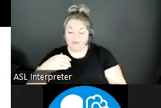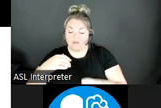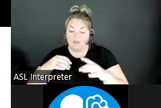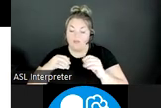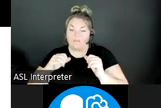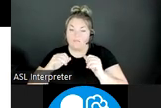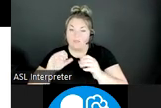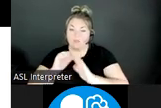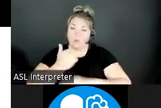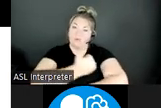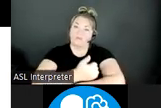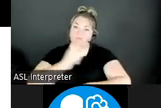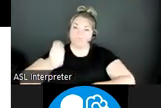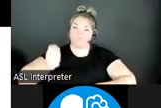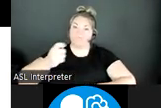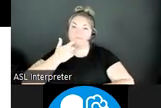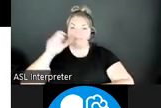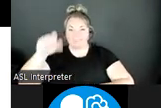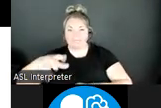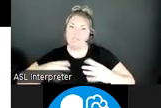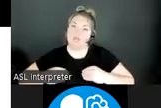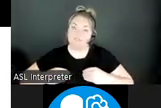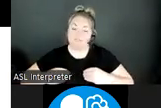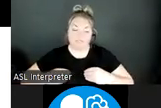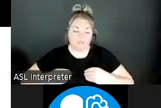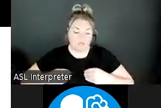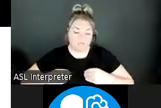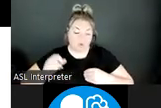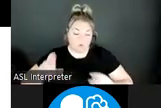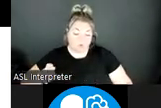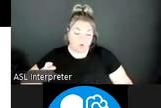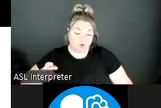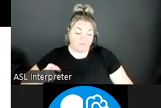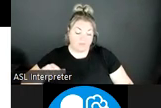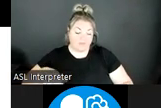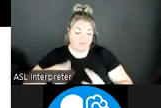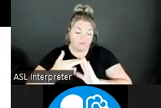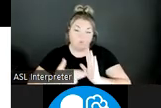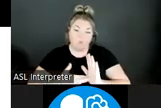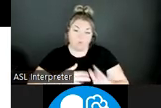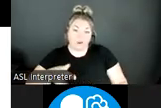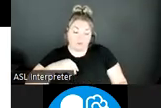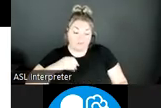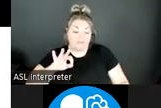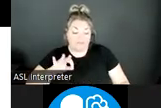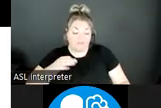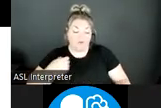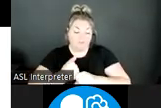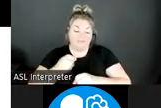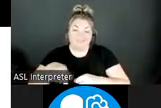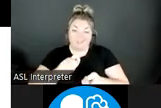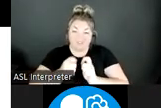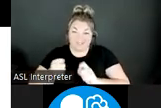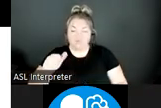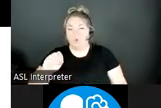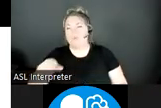bang the gavel and say, yes, these rules are adopted, or these rules are adopted if you make these changes. So they